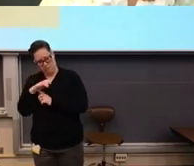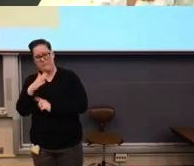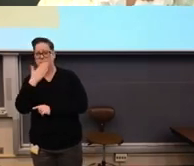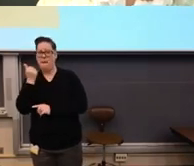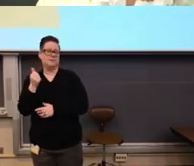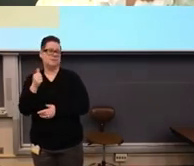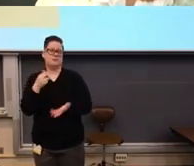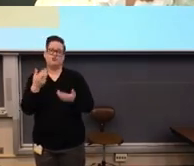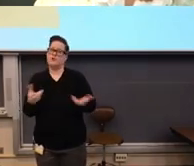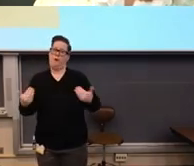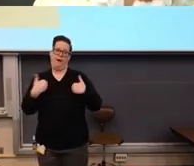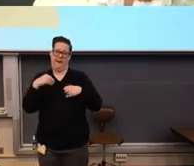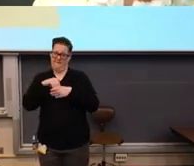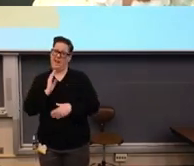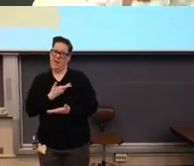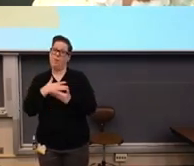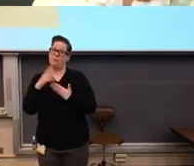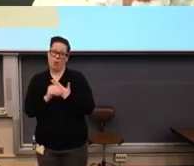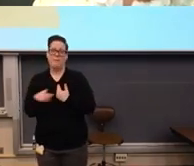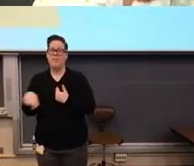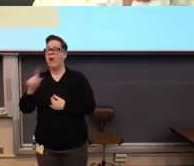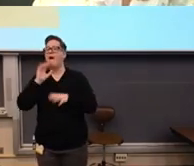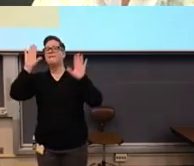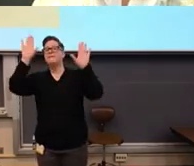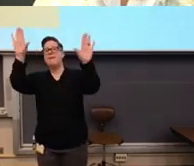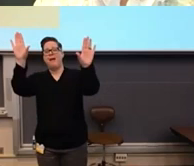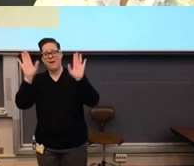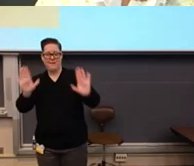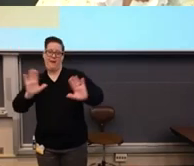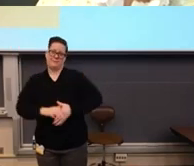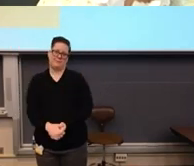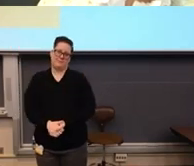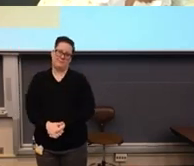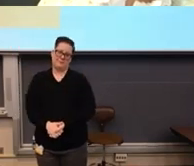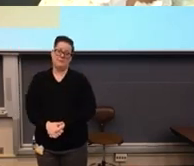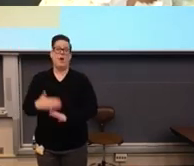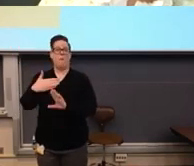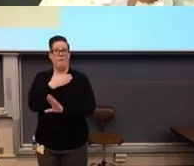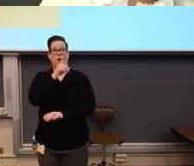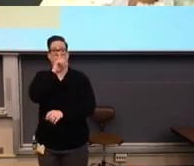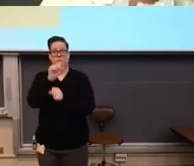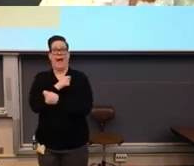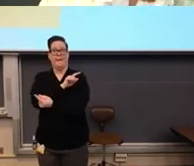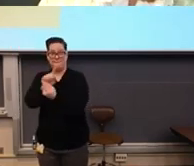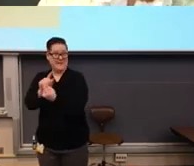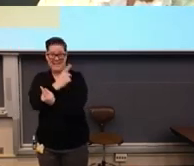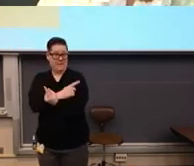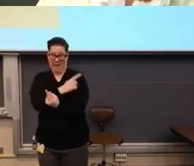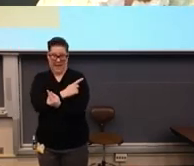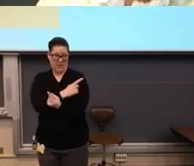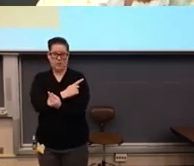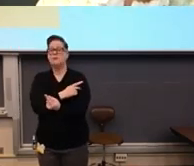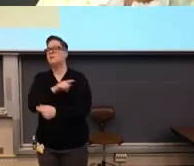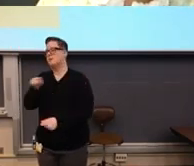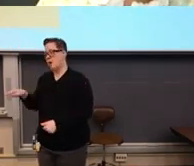have in our memory care program. They are fantastic. So before I actually see the patient, the